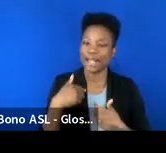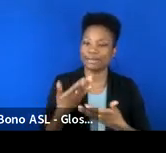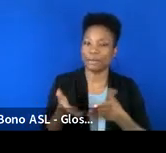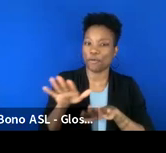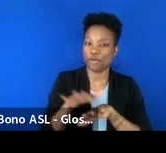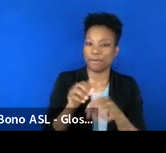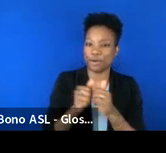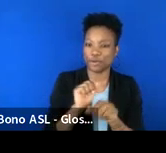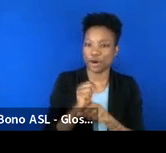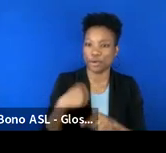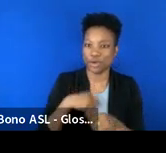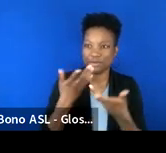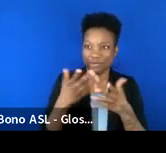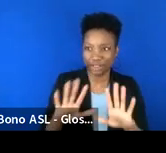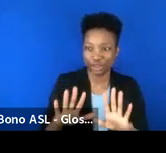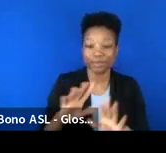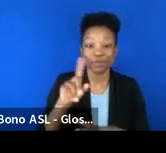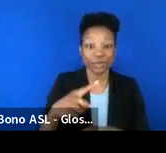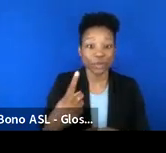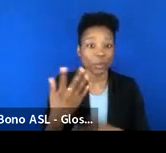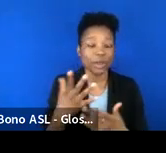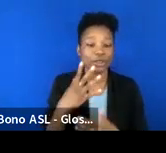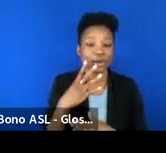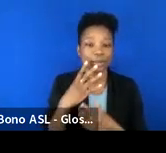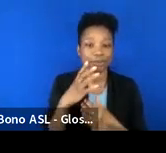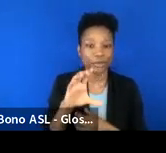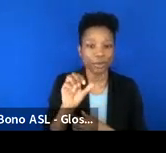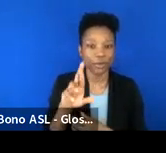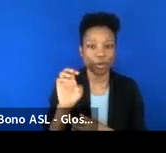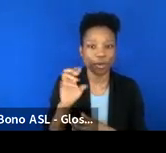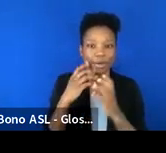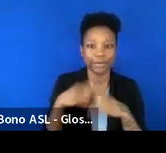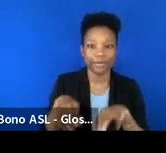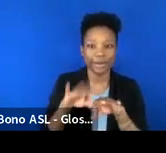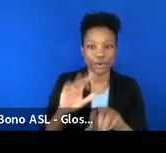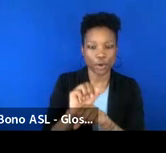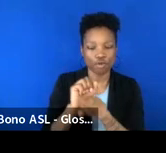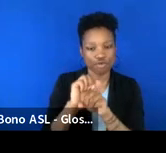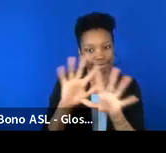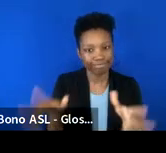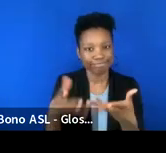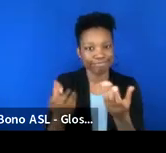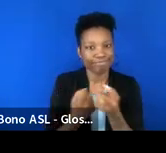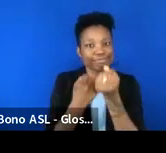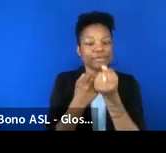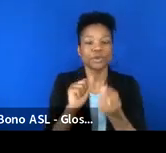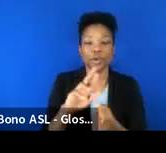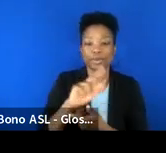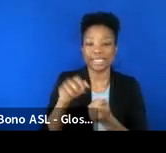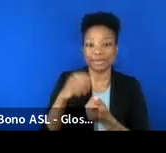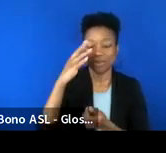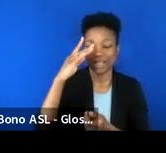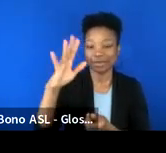one, what is a core value your work upholds or a specific philosophy that guides you? This can be a core value you